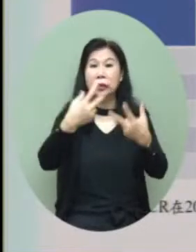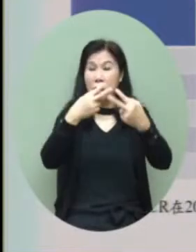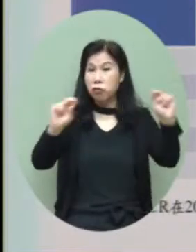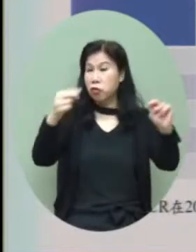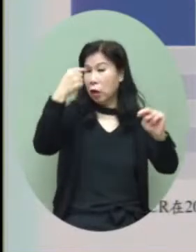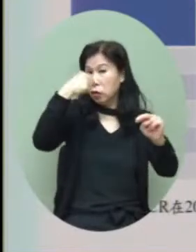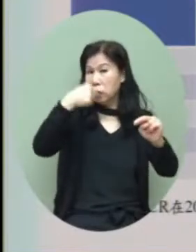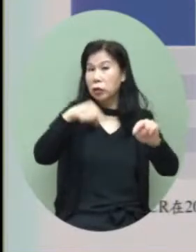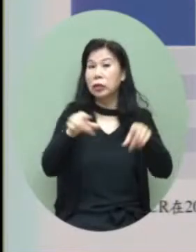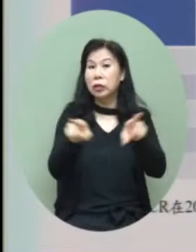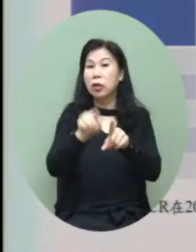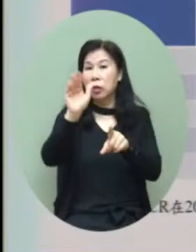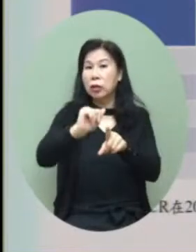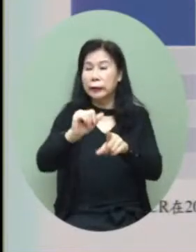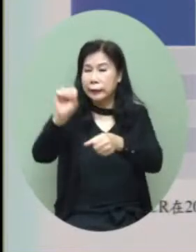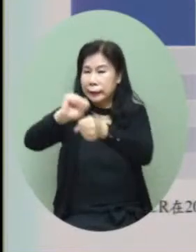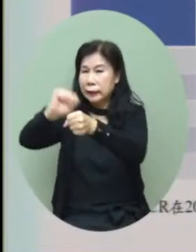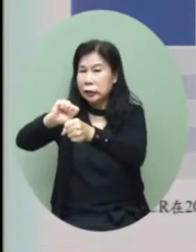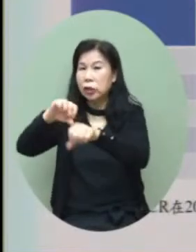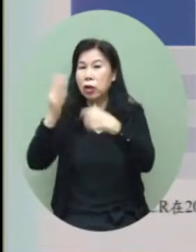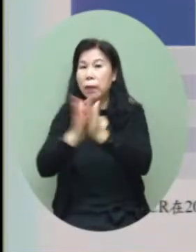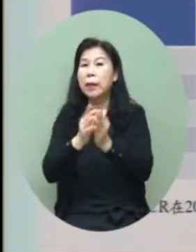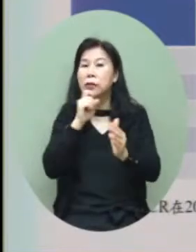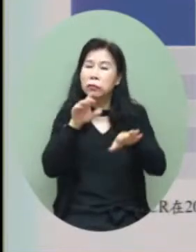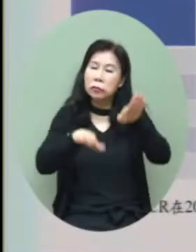A PCR test on the second day